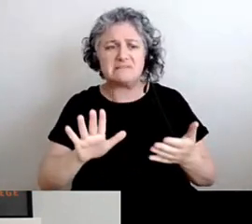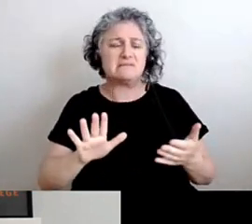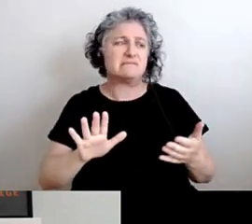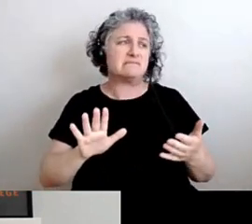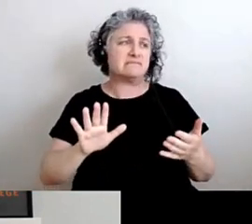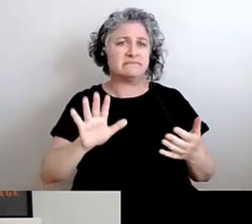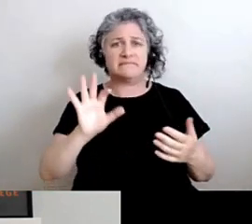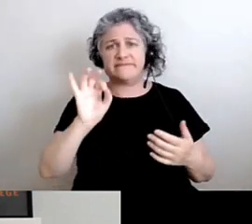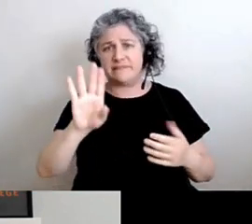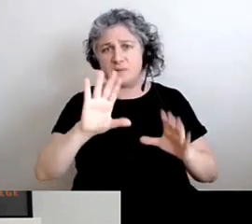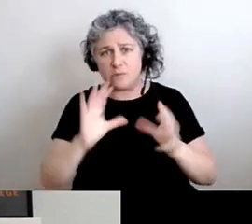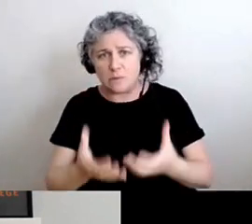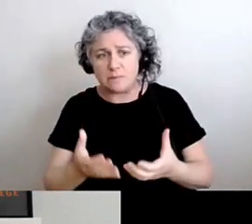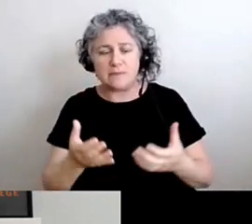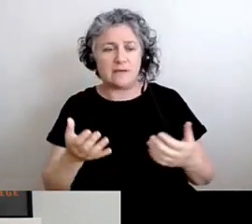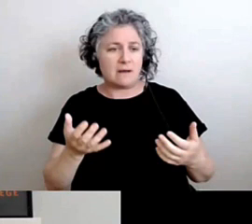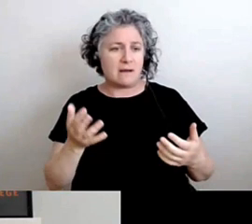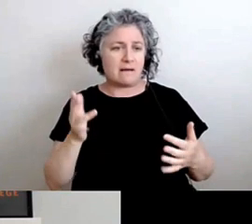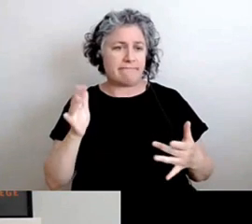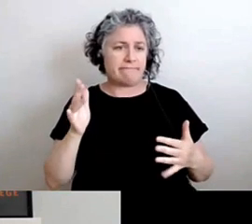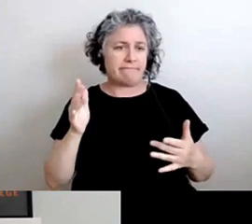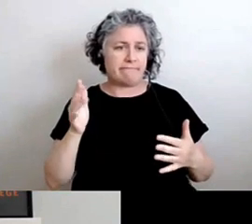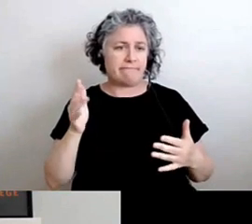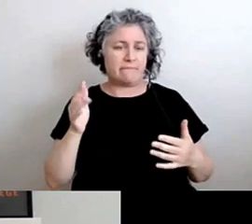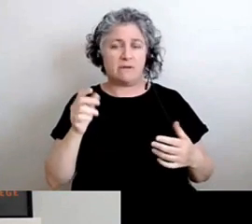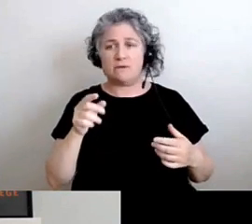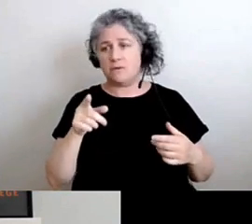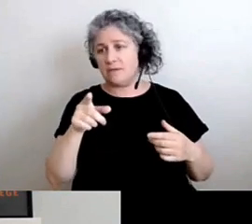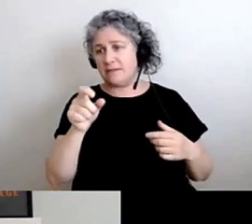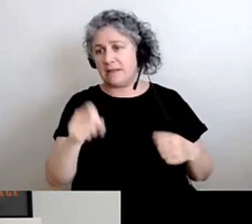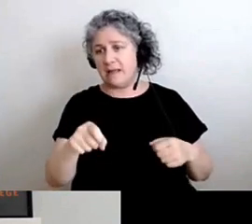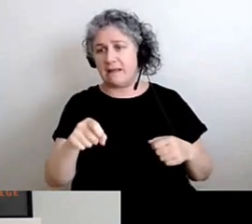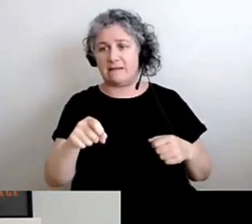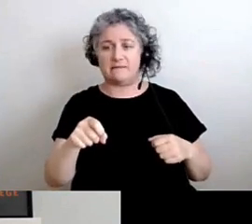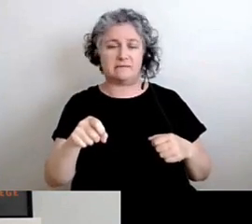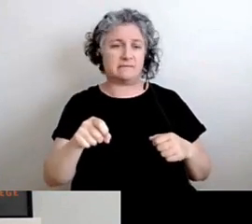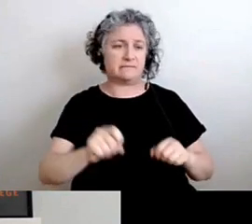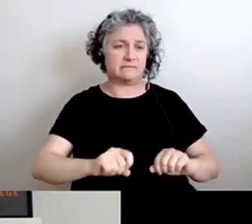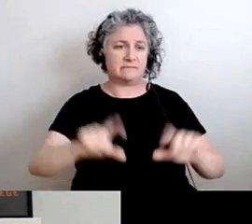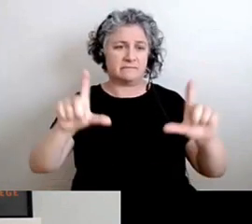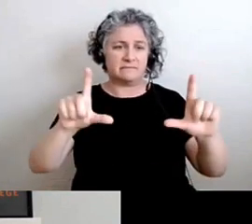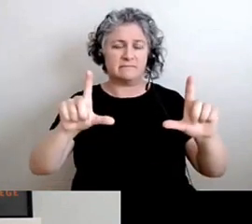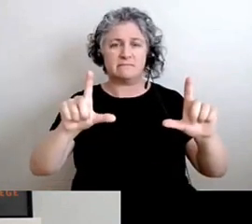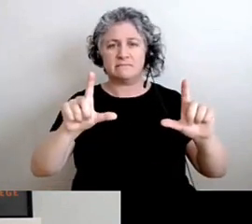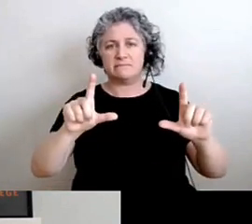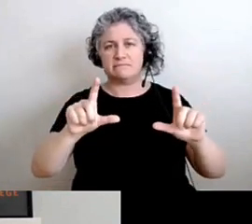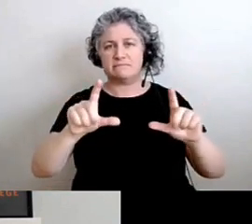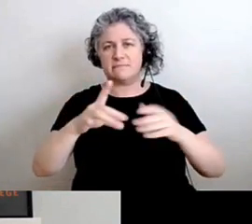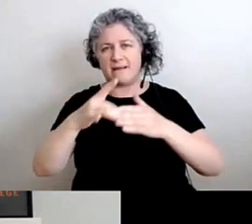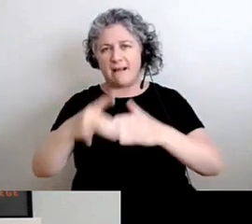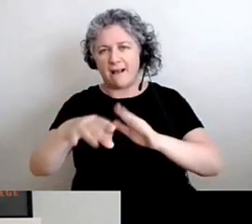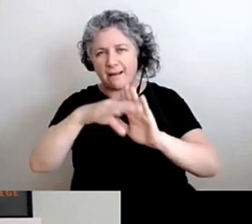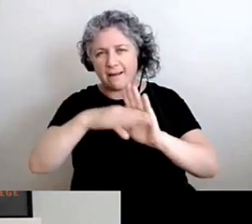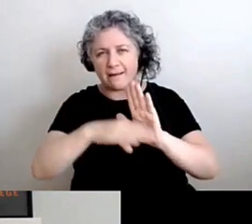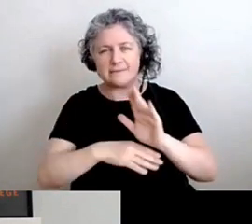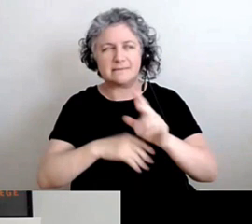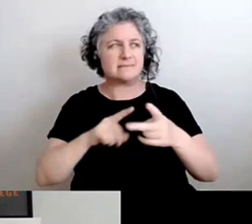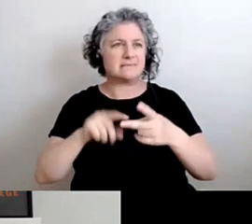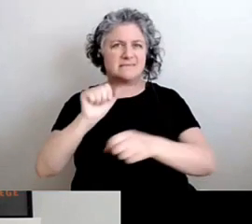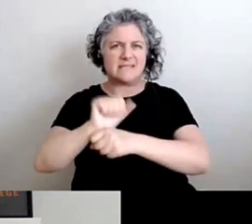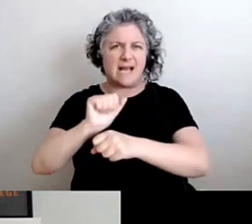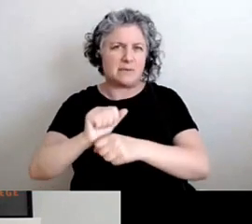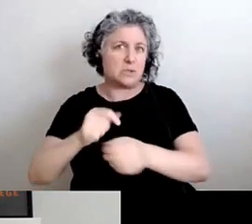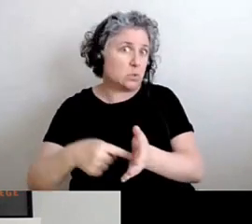group, and you can put up their guidelines, you can put up assignments. Next